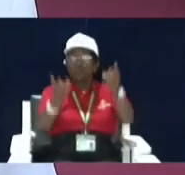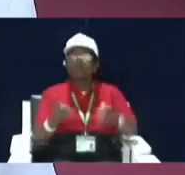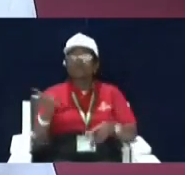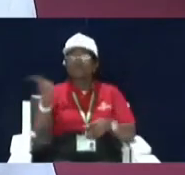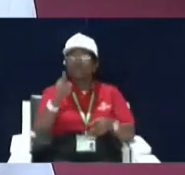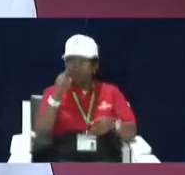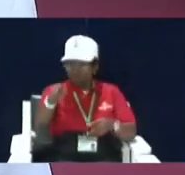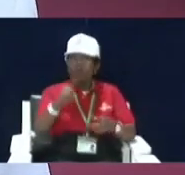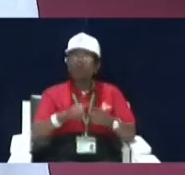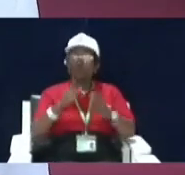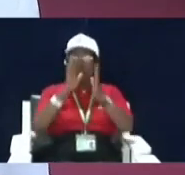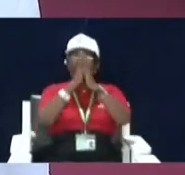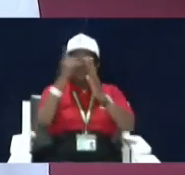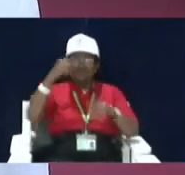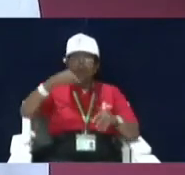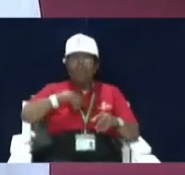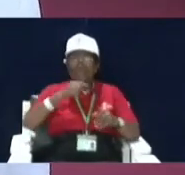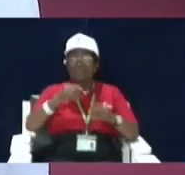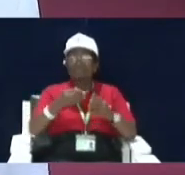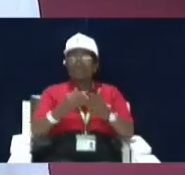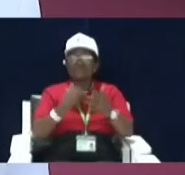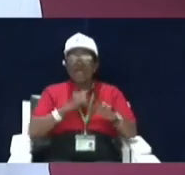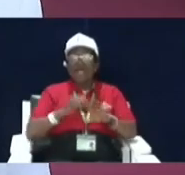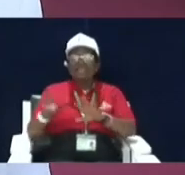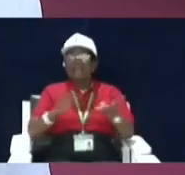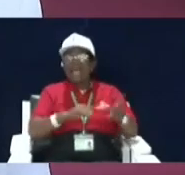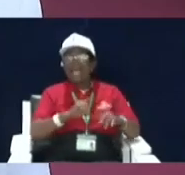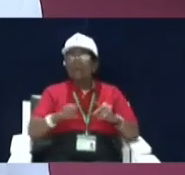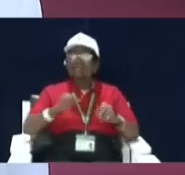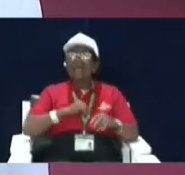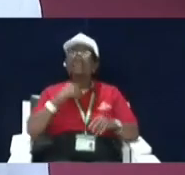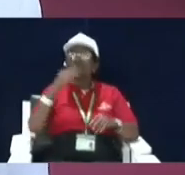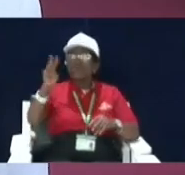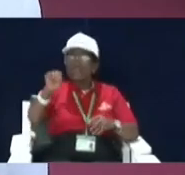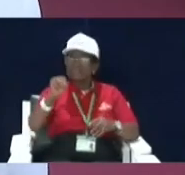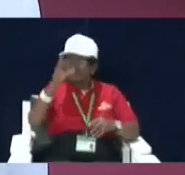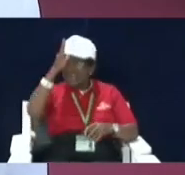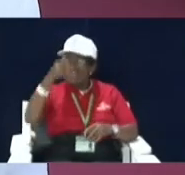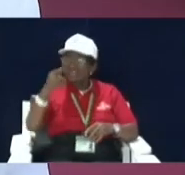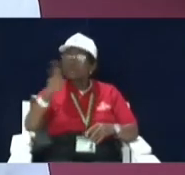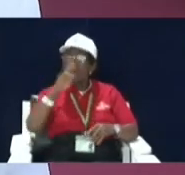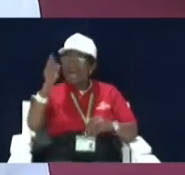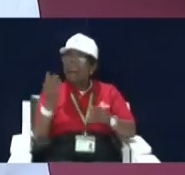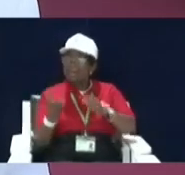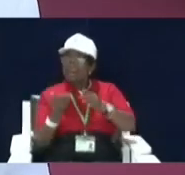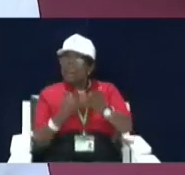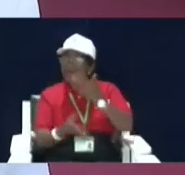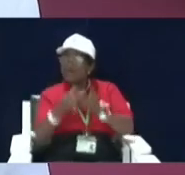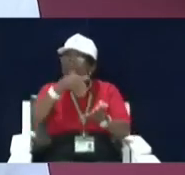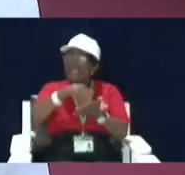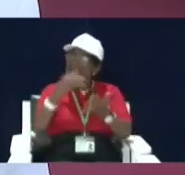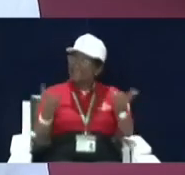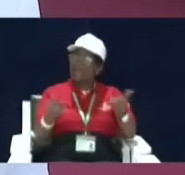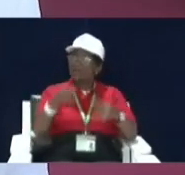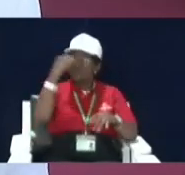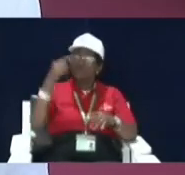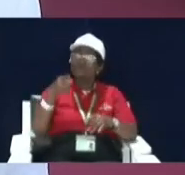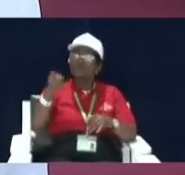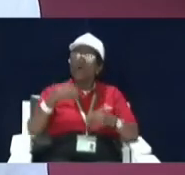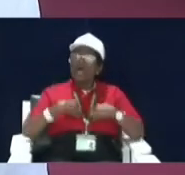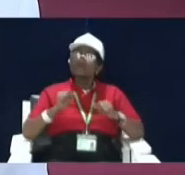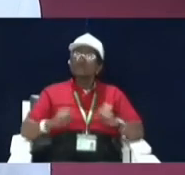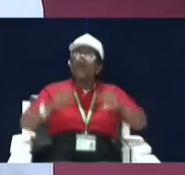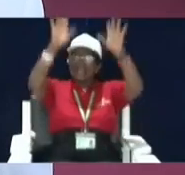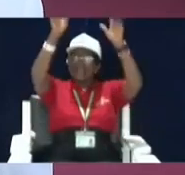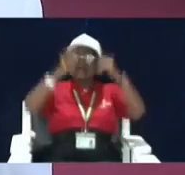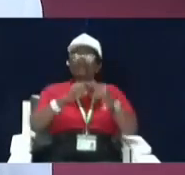depart. I said, Baba, you are born again now because he had given his life to Jesus.